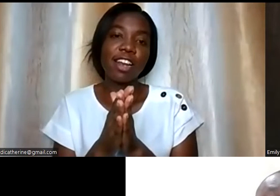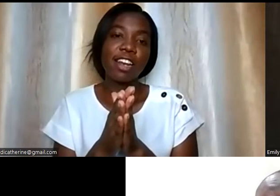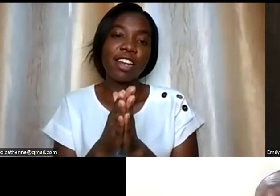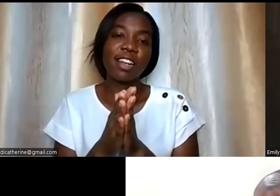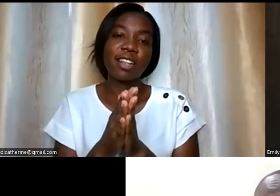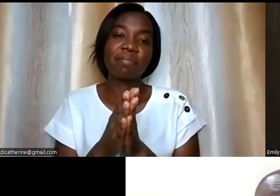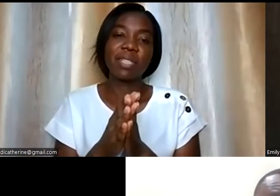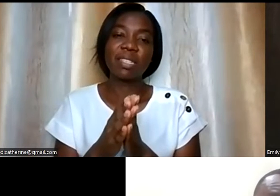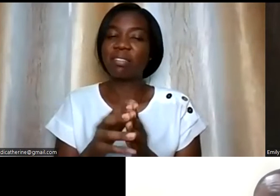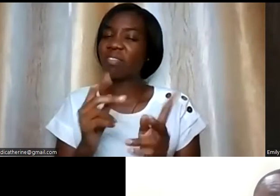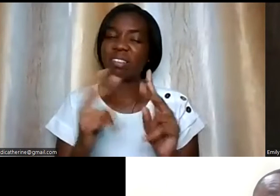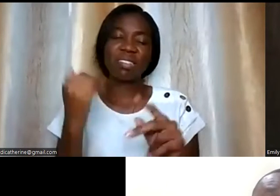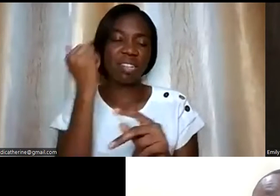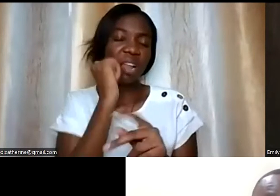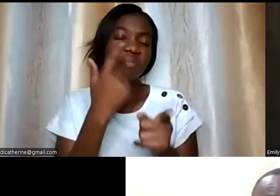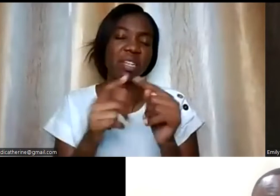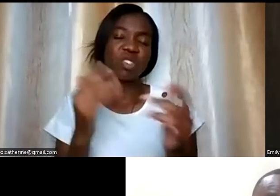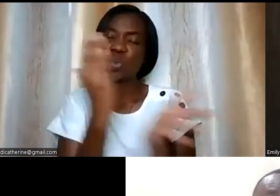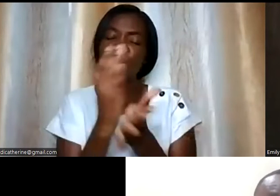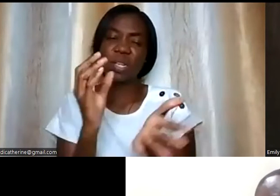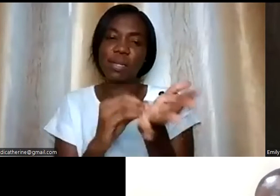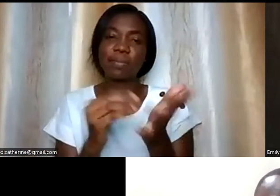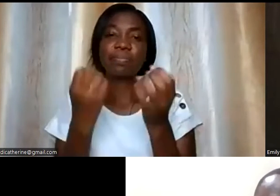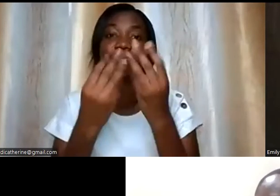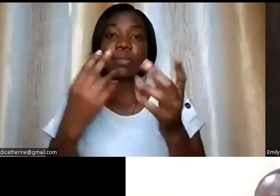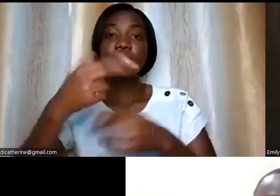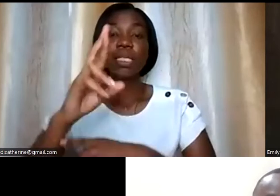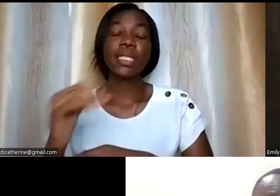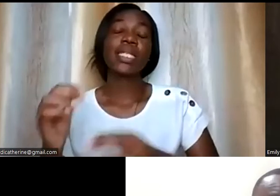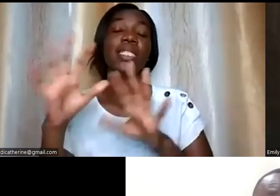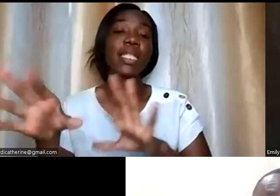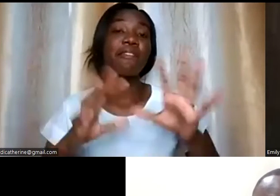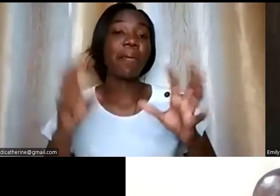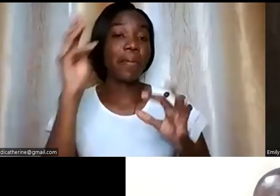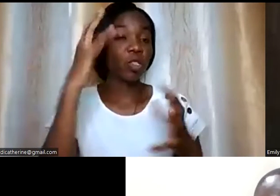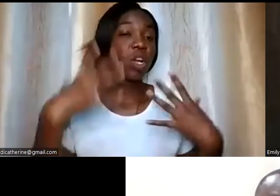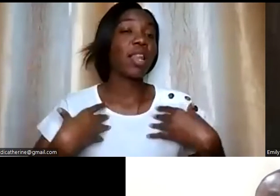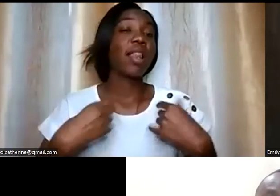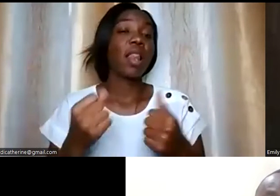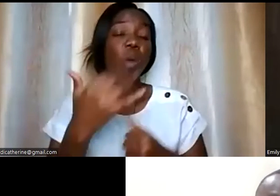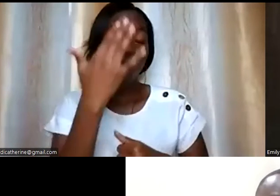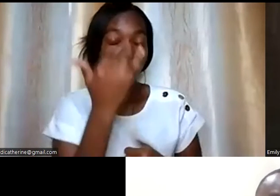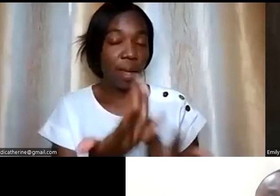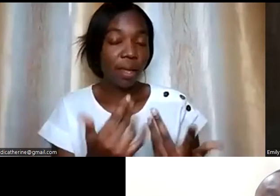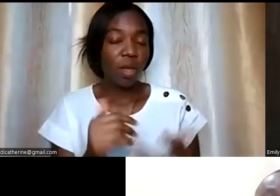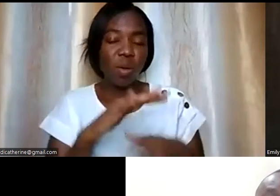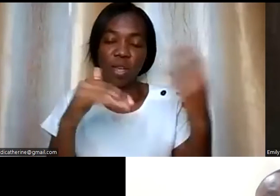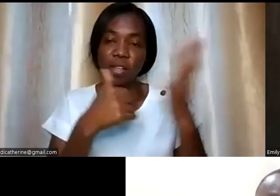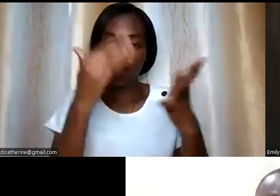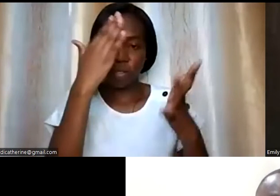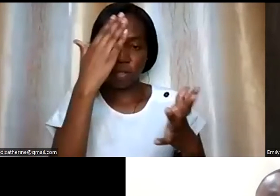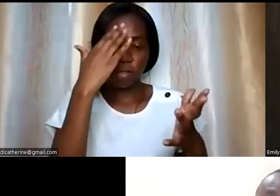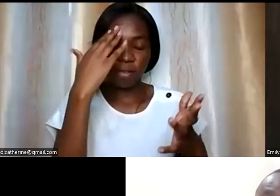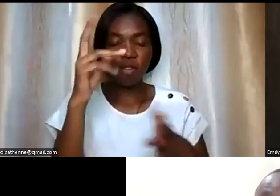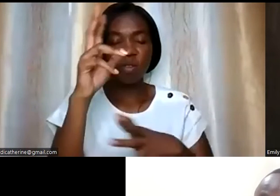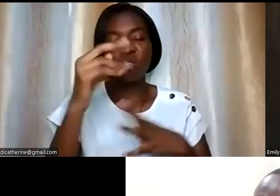reality that many of us or many HRs suffer mental health, because as we all know, there is no one they can